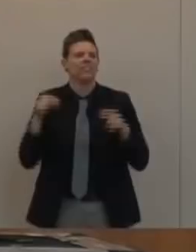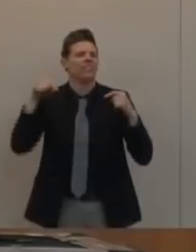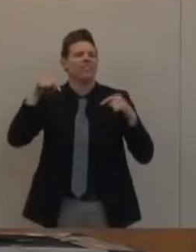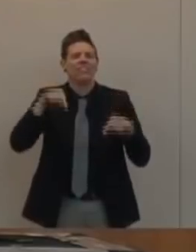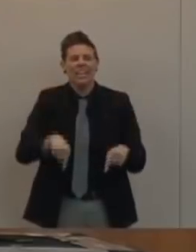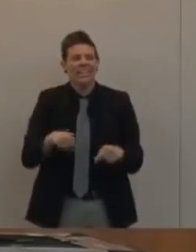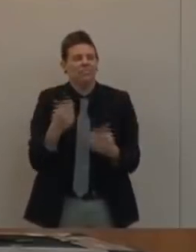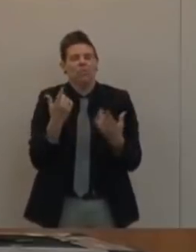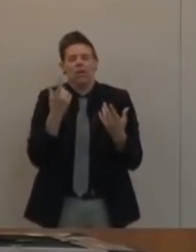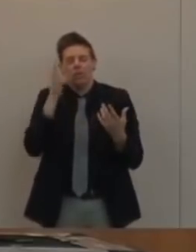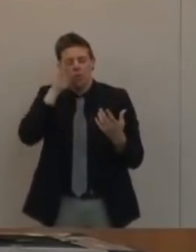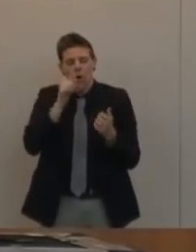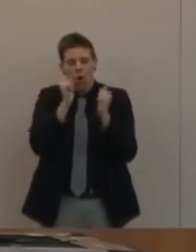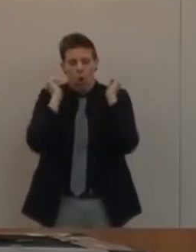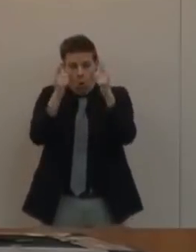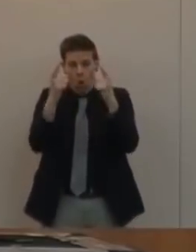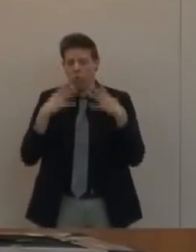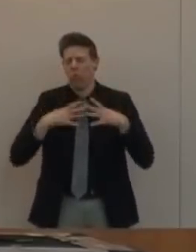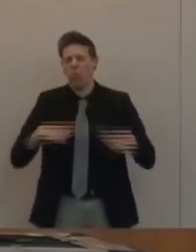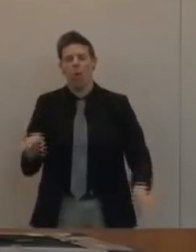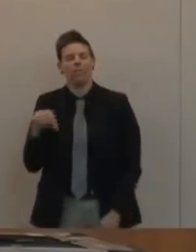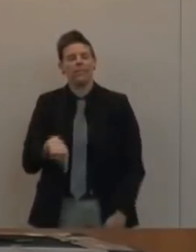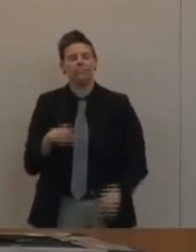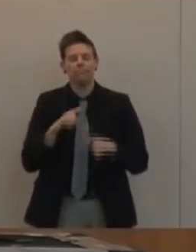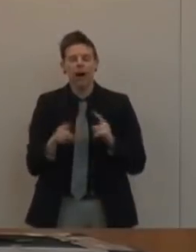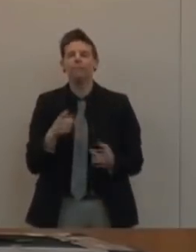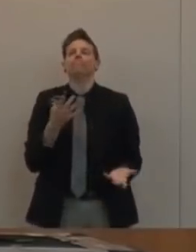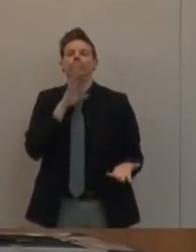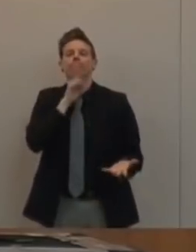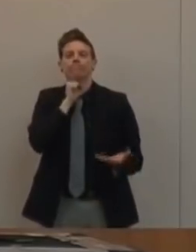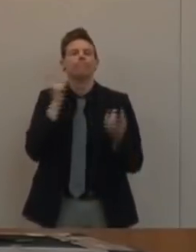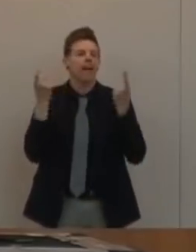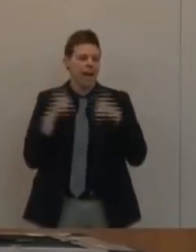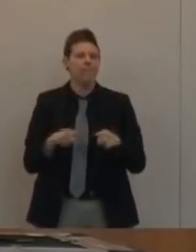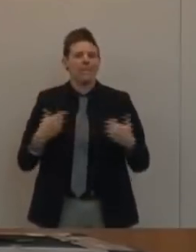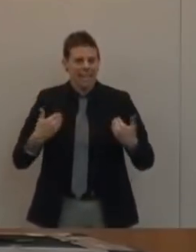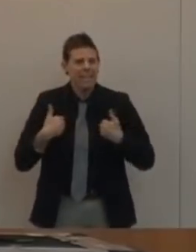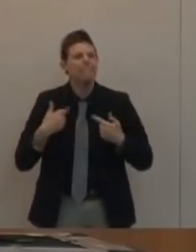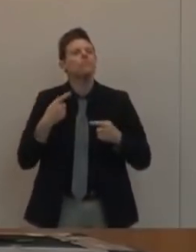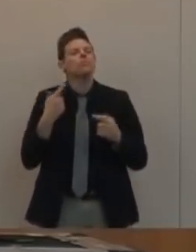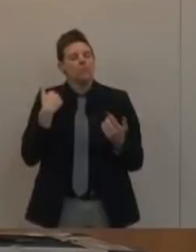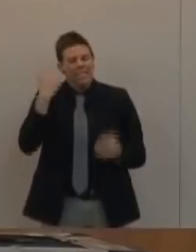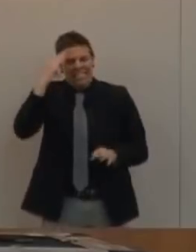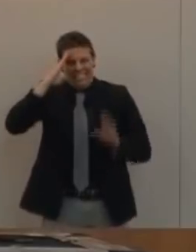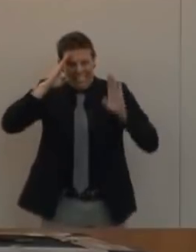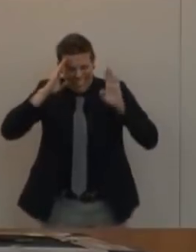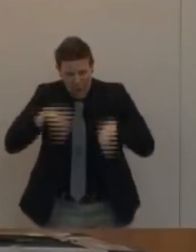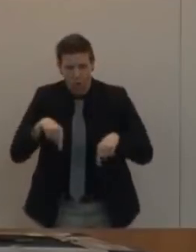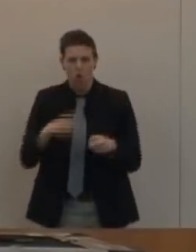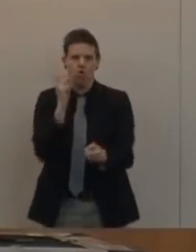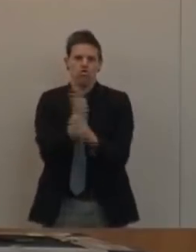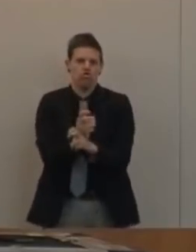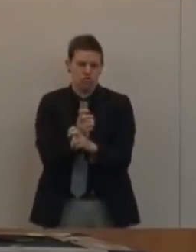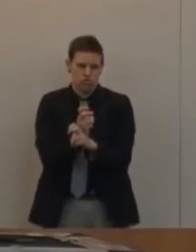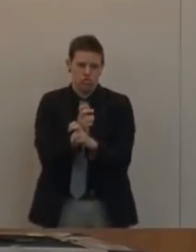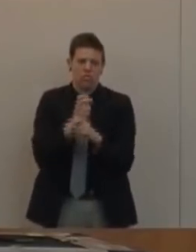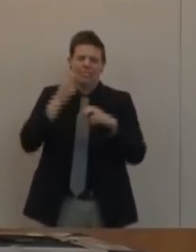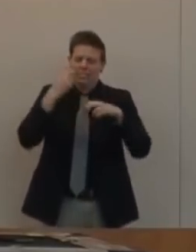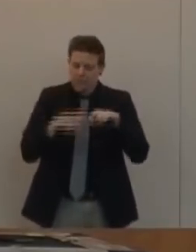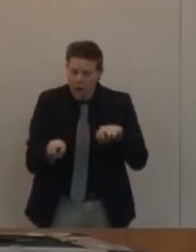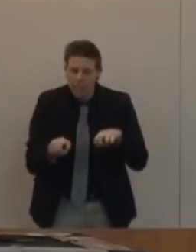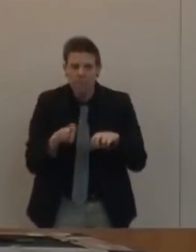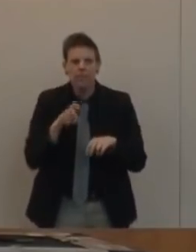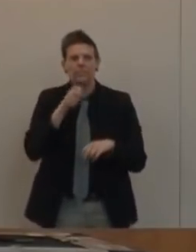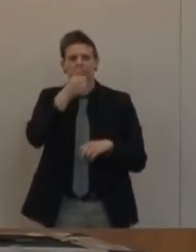us expected for you or for your families, and that it's really hard, and we know that. And I just wanted to make